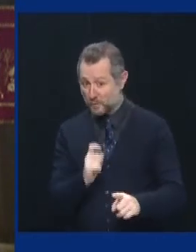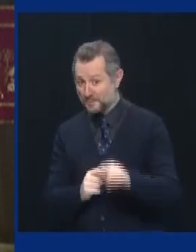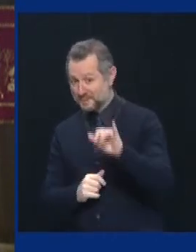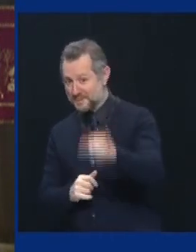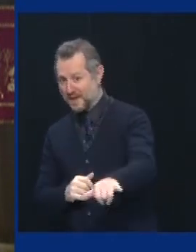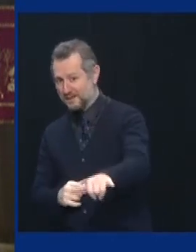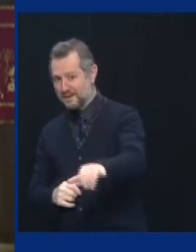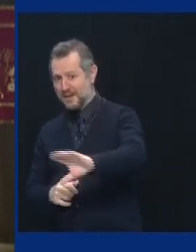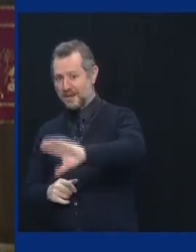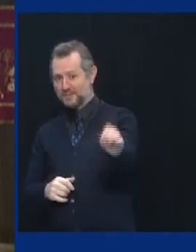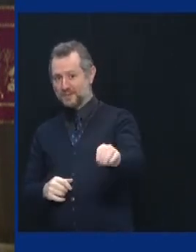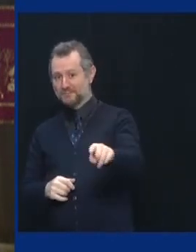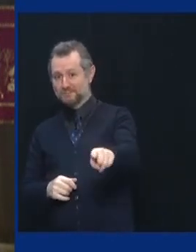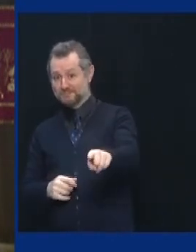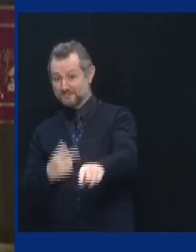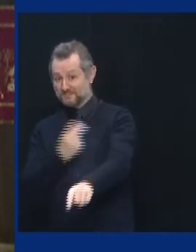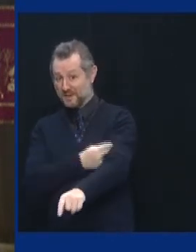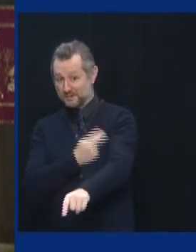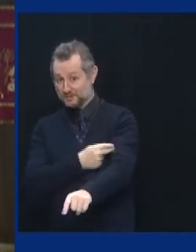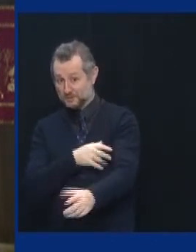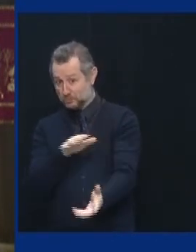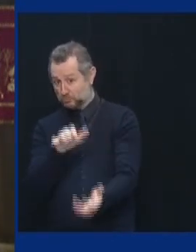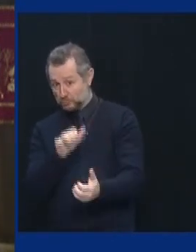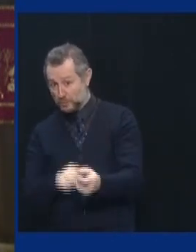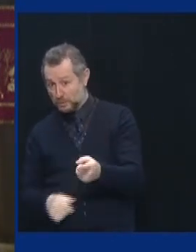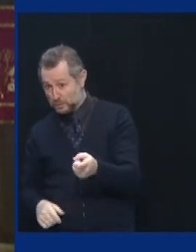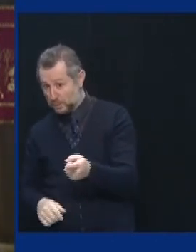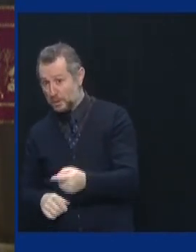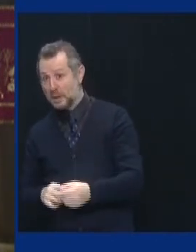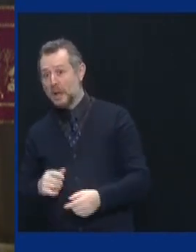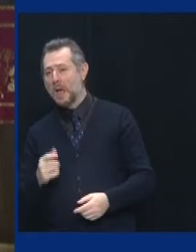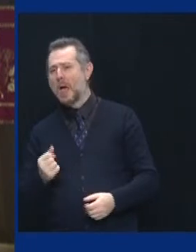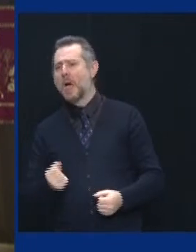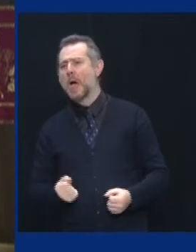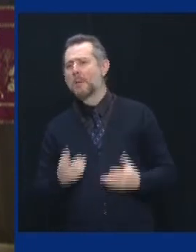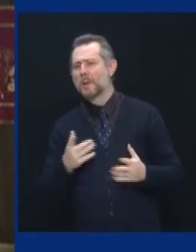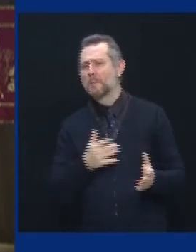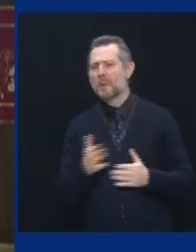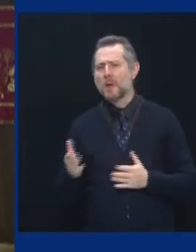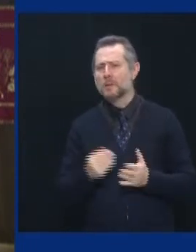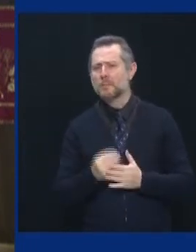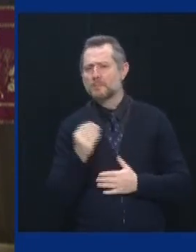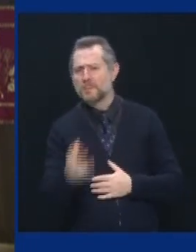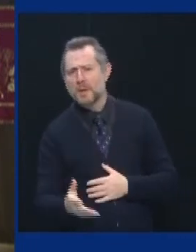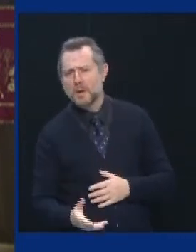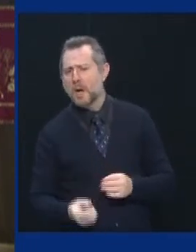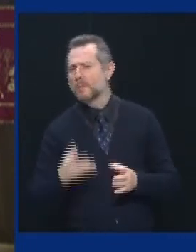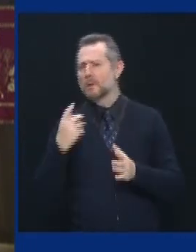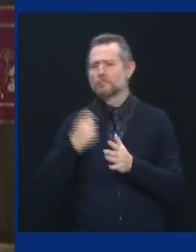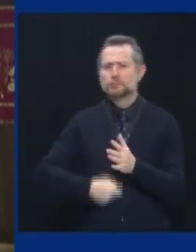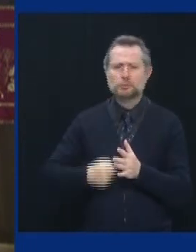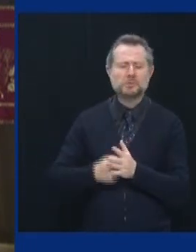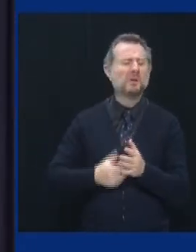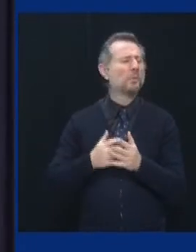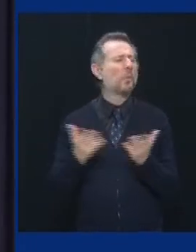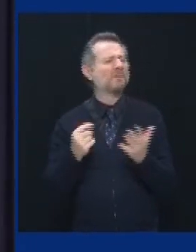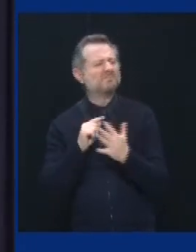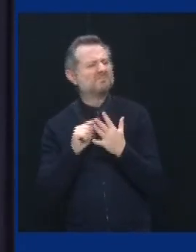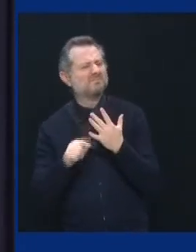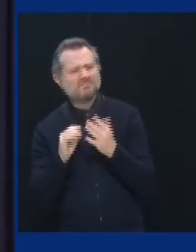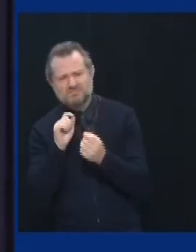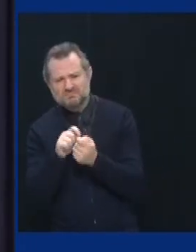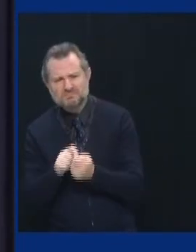a company for vaccines? And how many do you plan to buy? What cost? It would